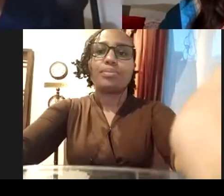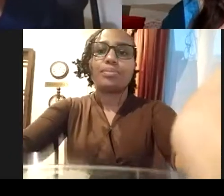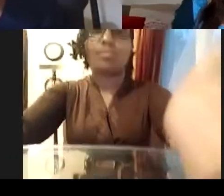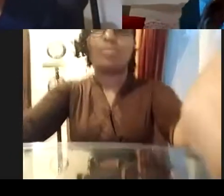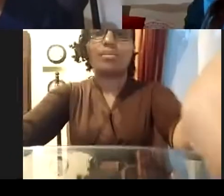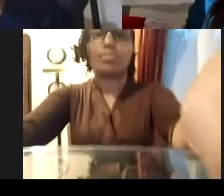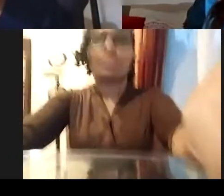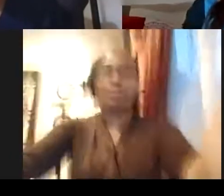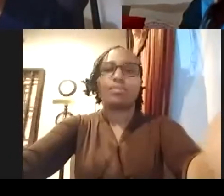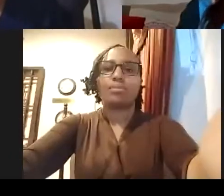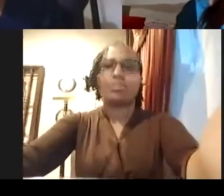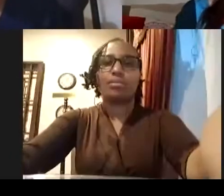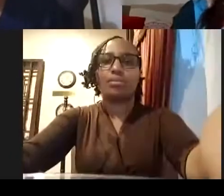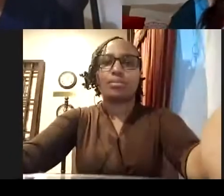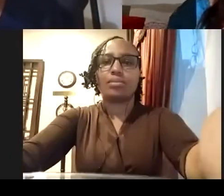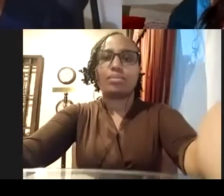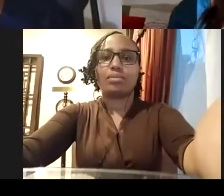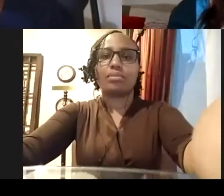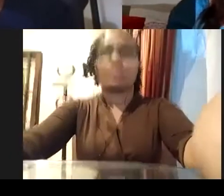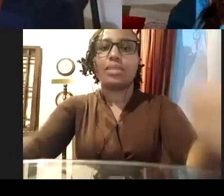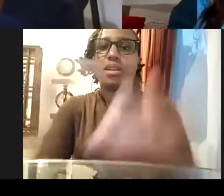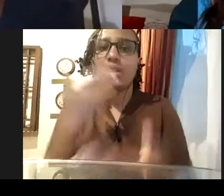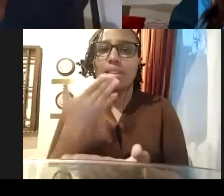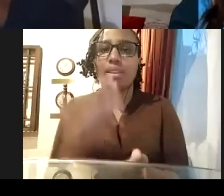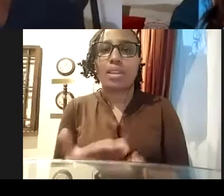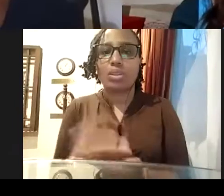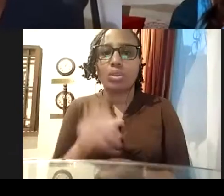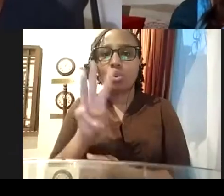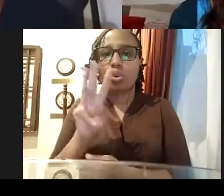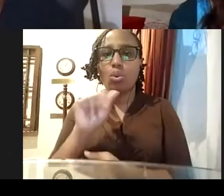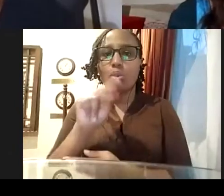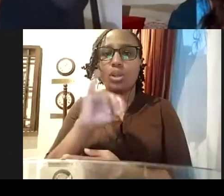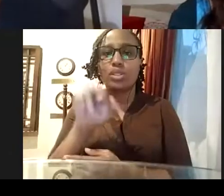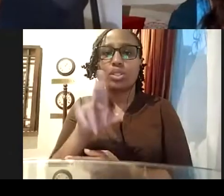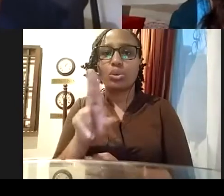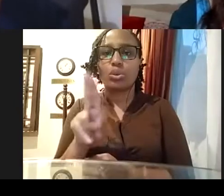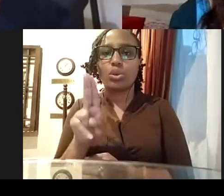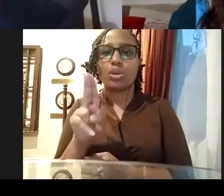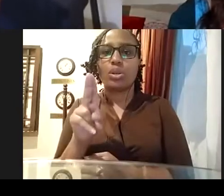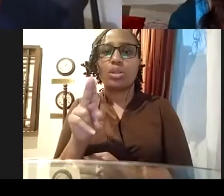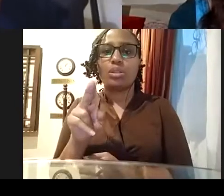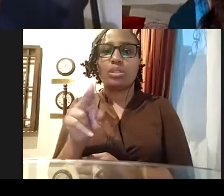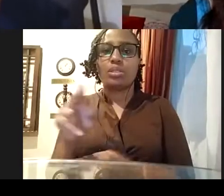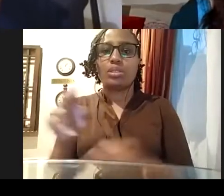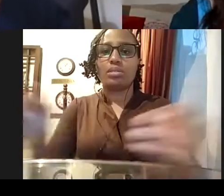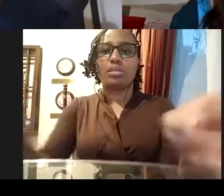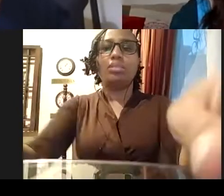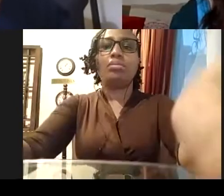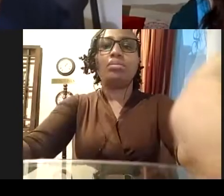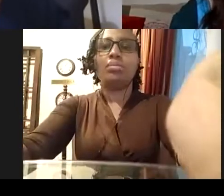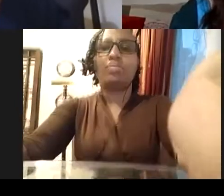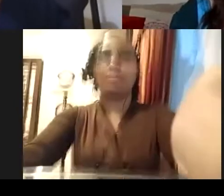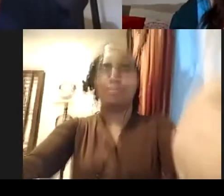Thank you, Wanjiru. That's, so fascinating. And thinking about you with, all your journalistic